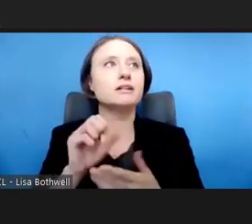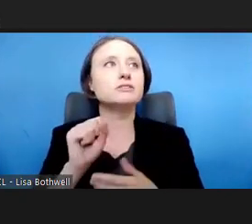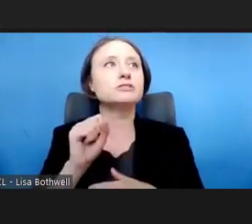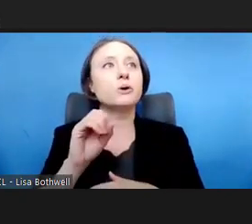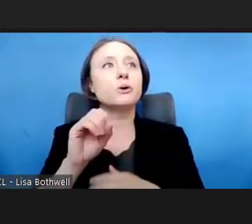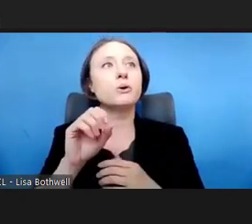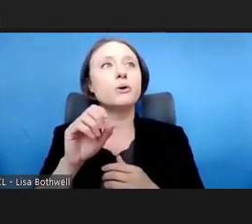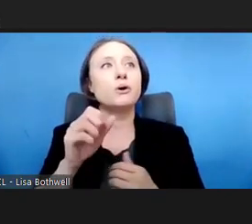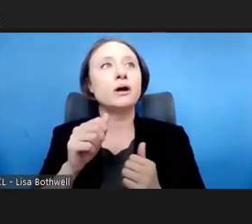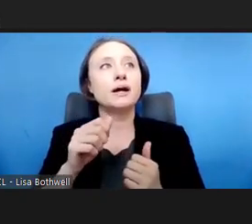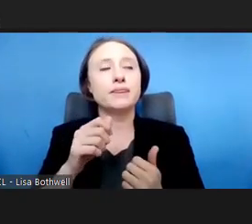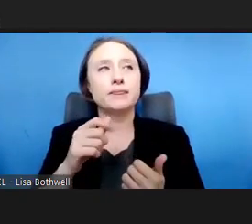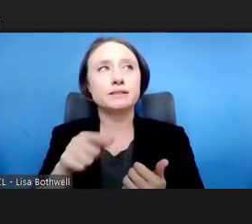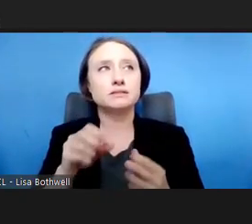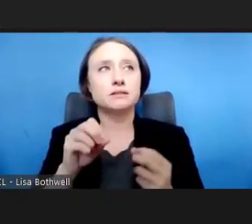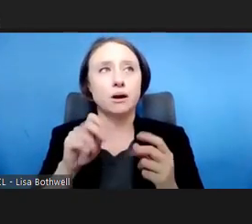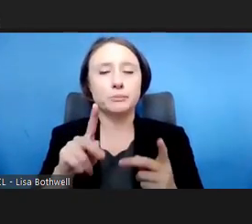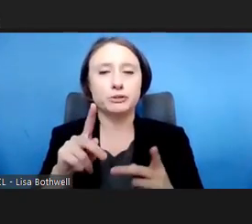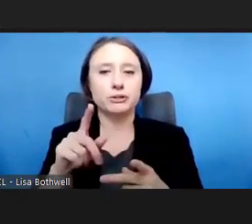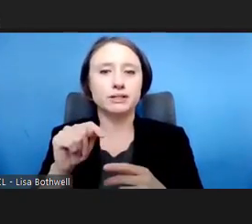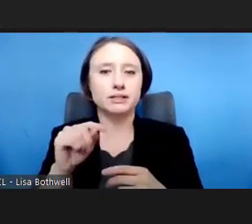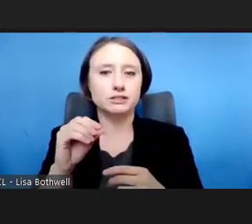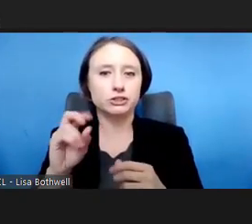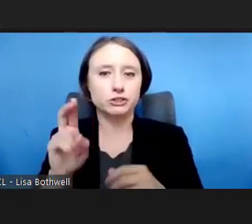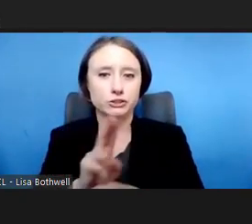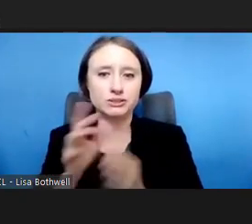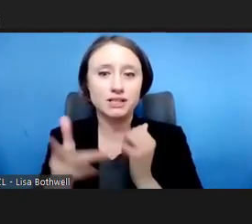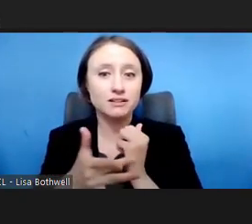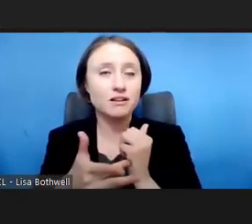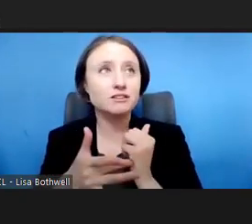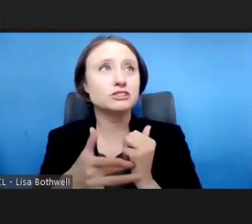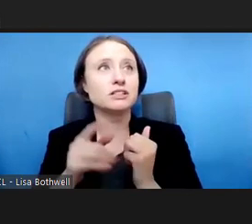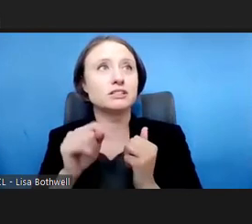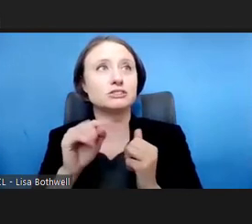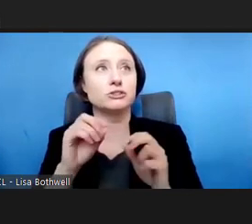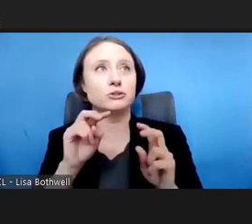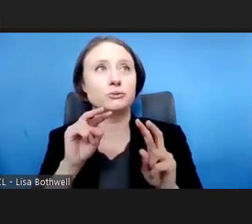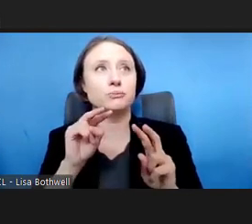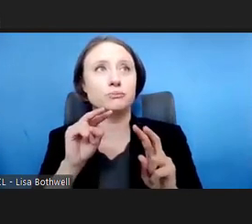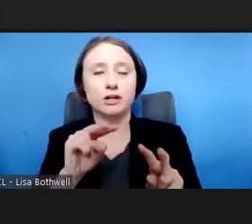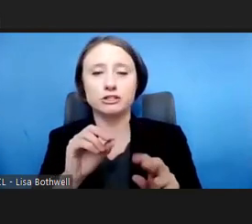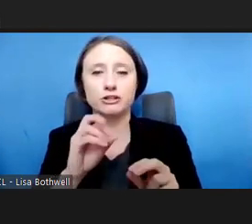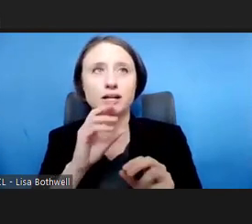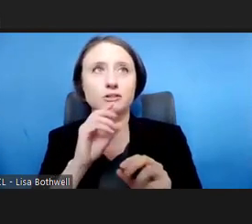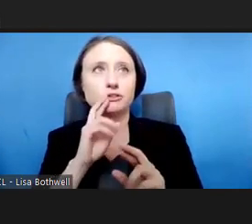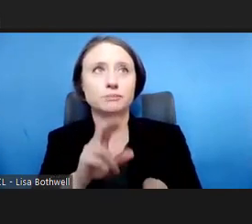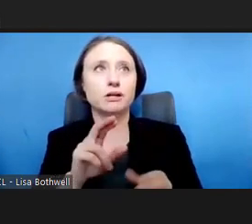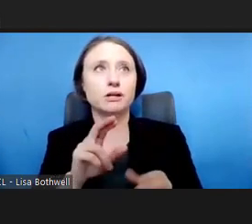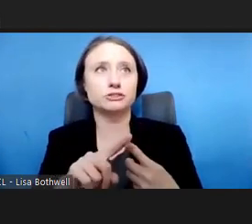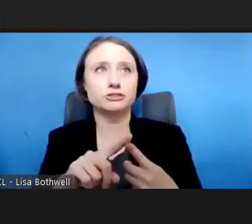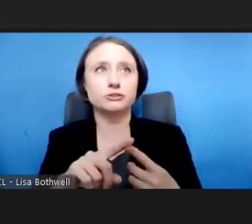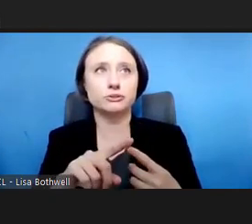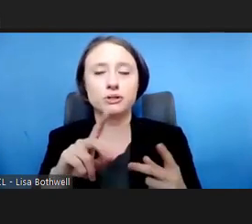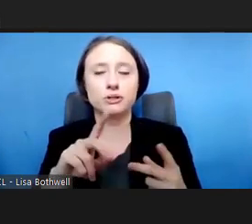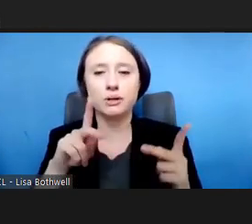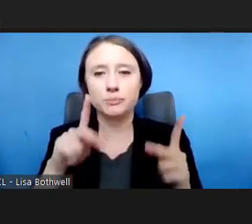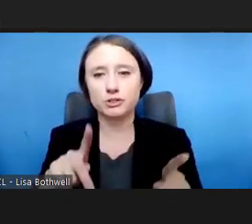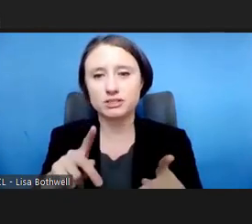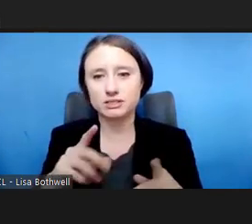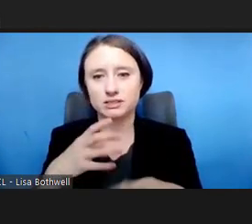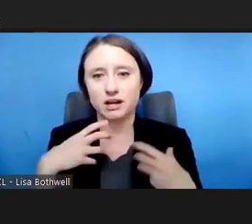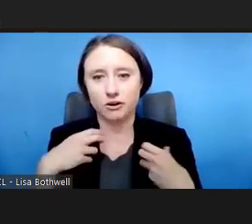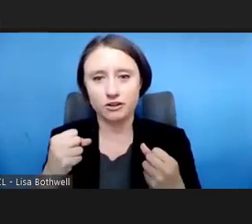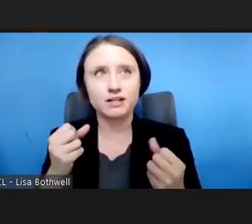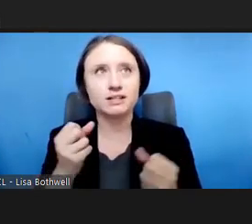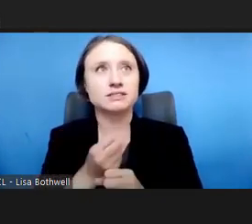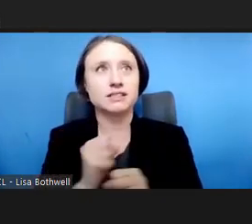There are 22 states who offer that service. So there is an opportunity to use technology to